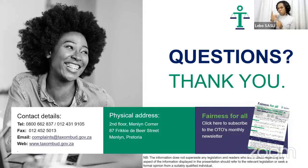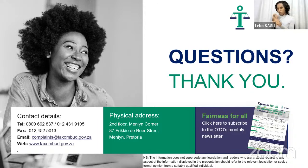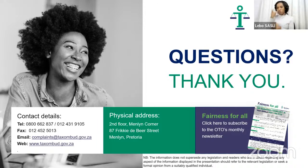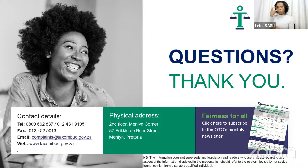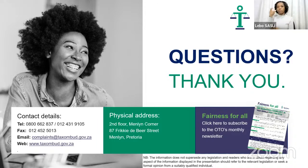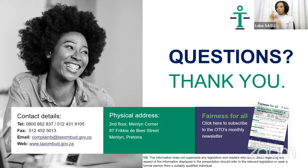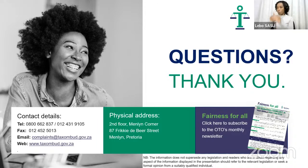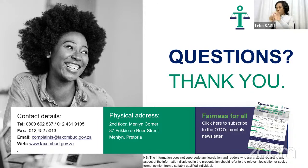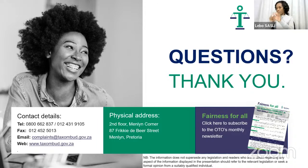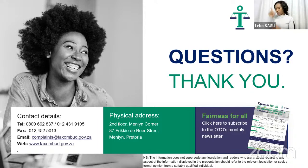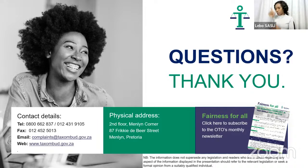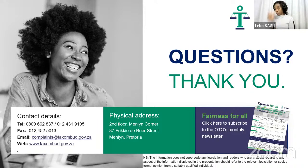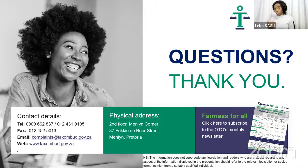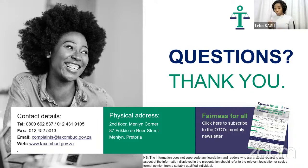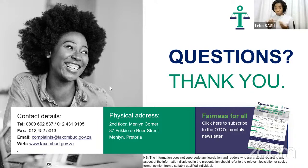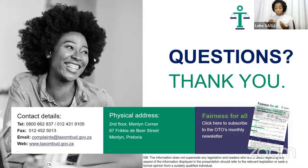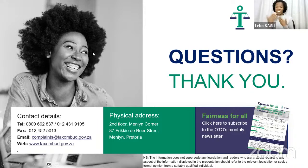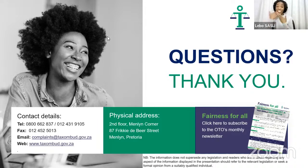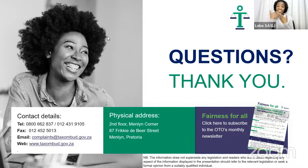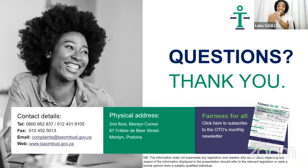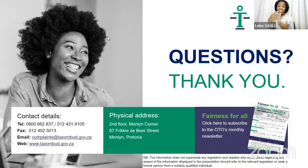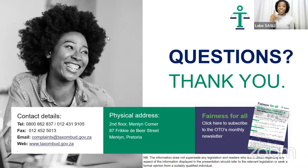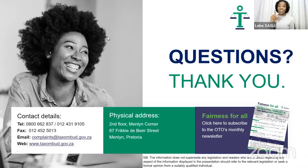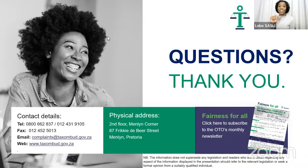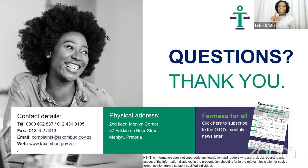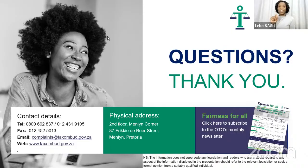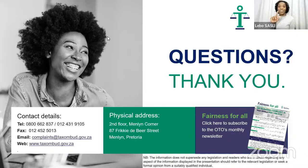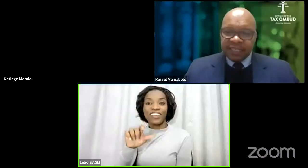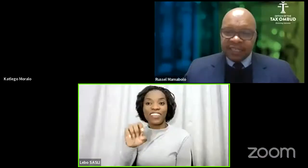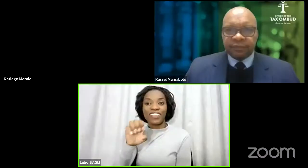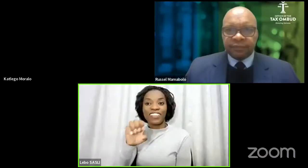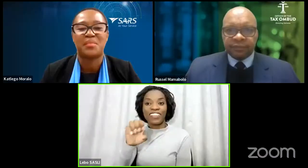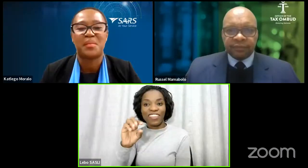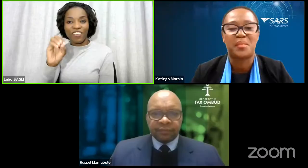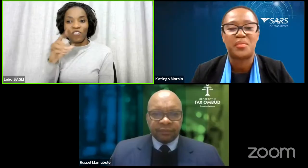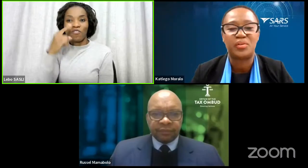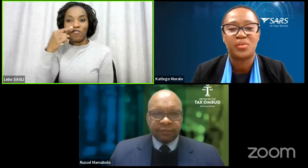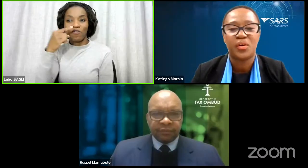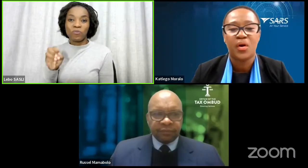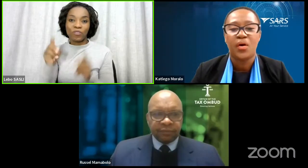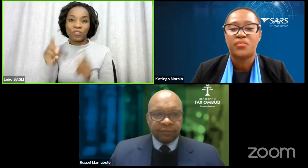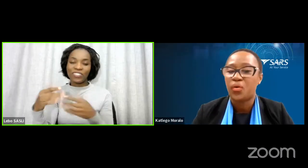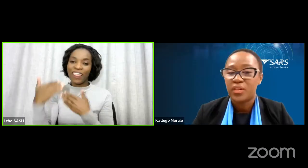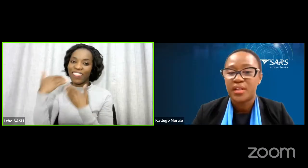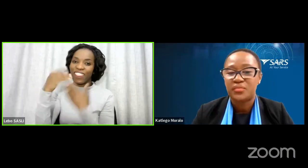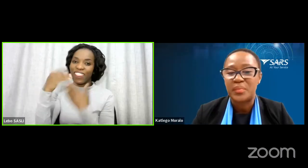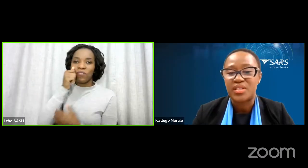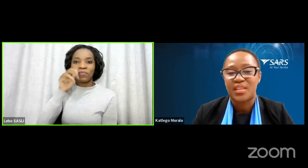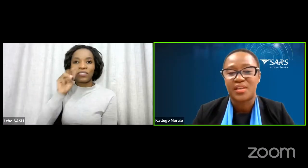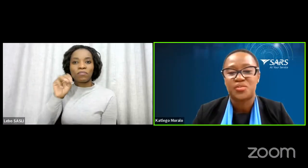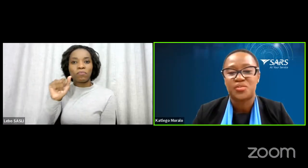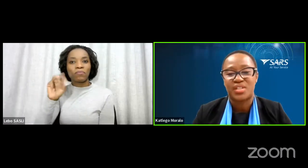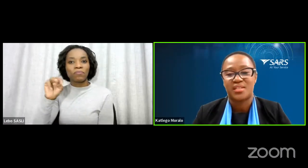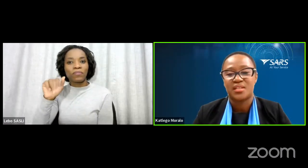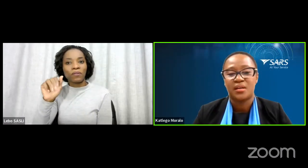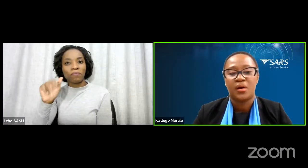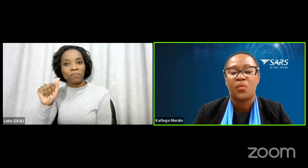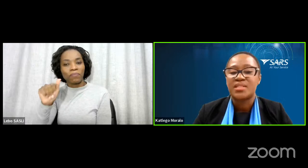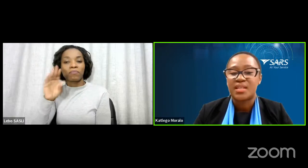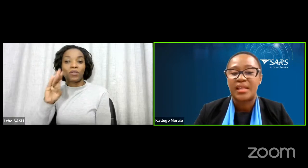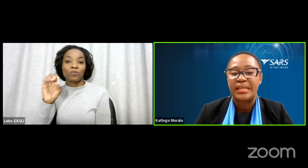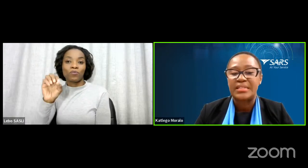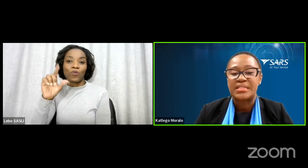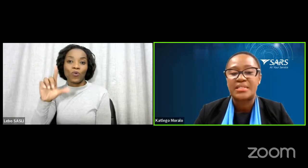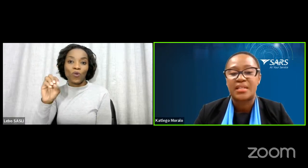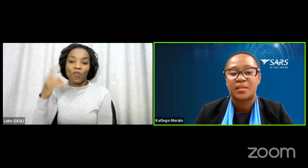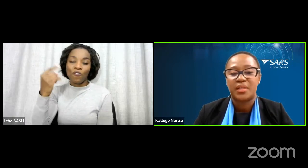much, Katleho, for the opportunity. Thank you very much, Mr. Mamabolo, for all the information that you've shared.